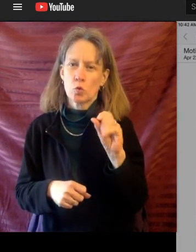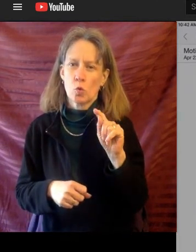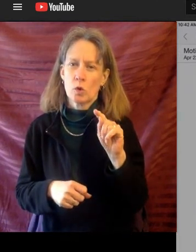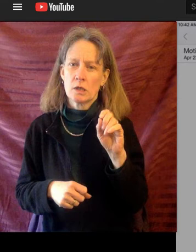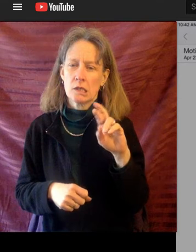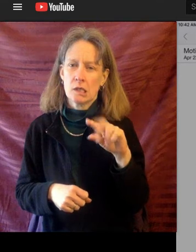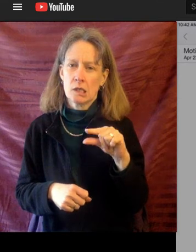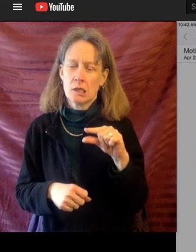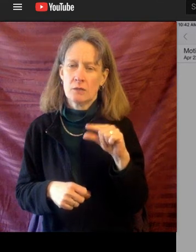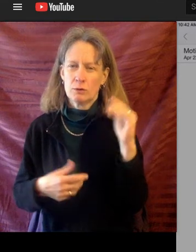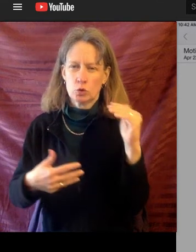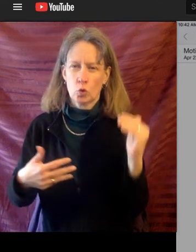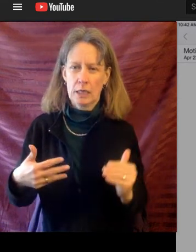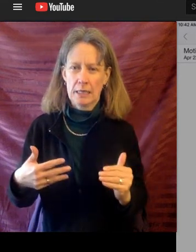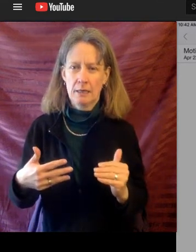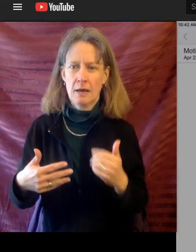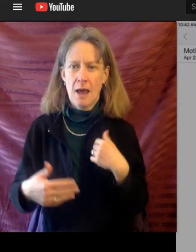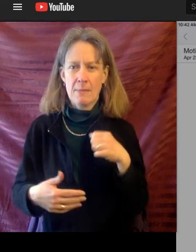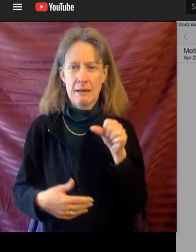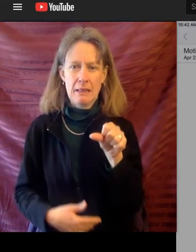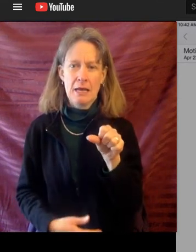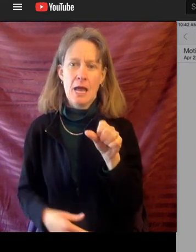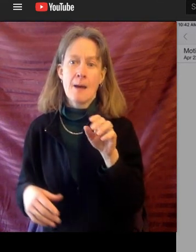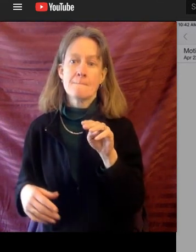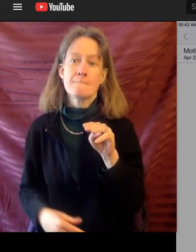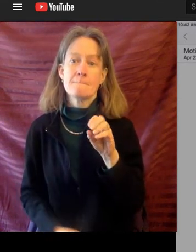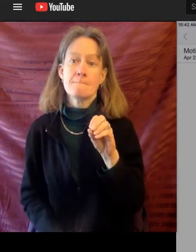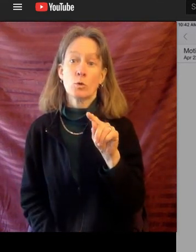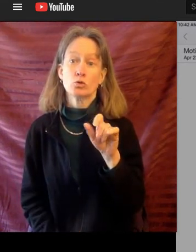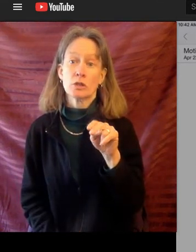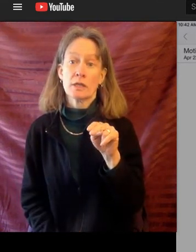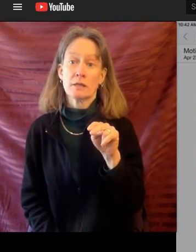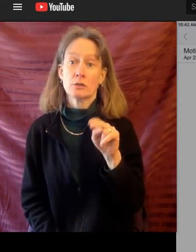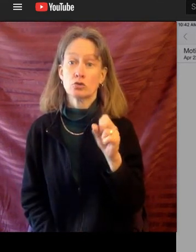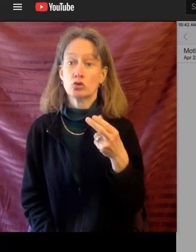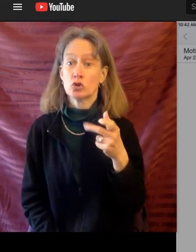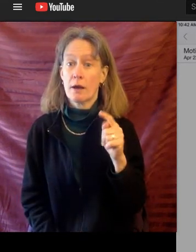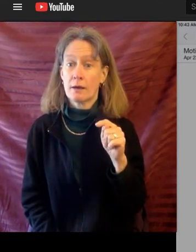And I'm going to click on Motion Shot Project.